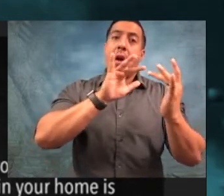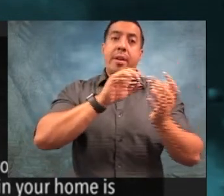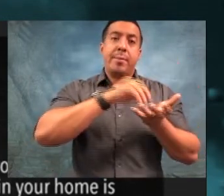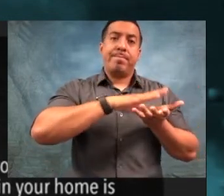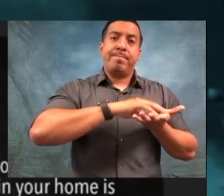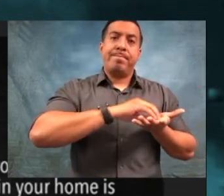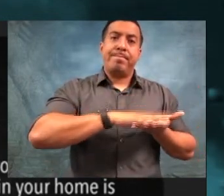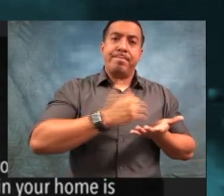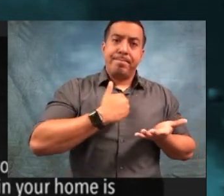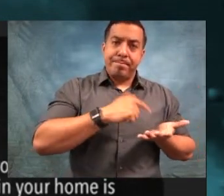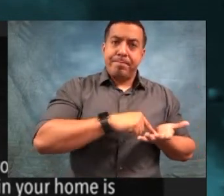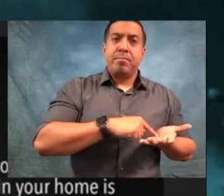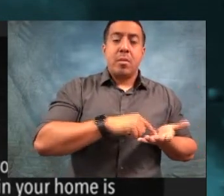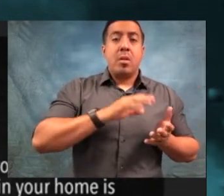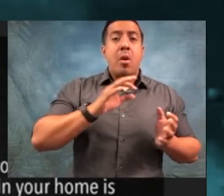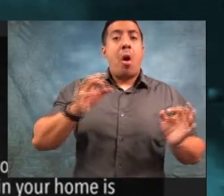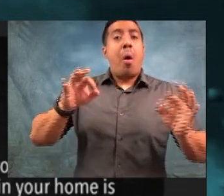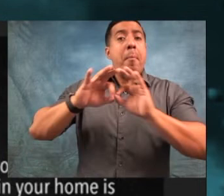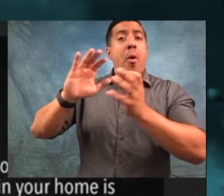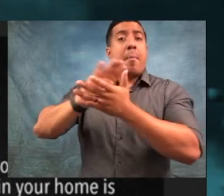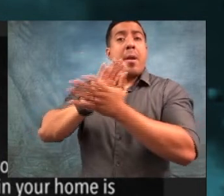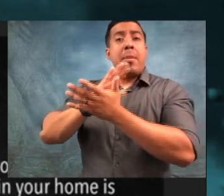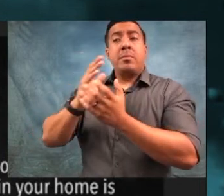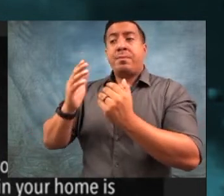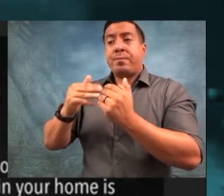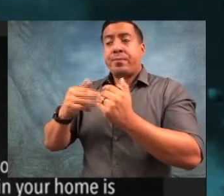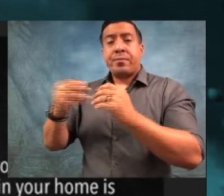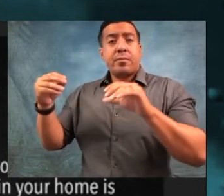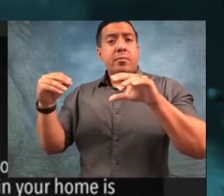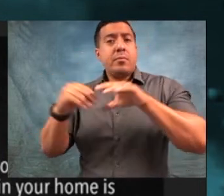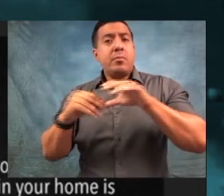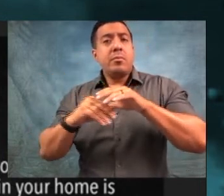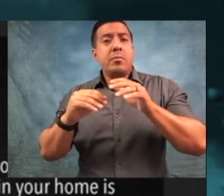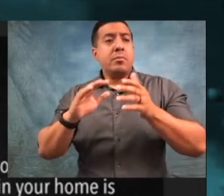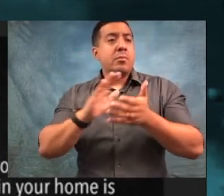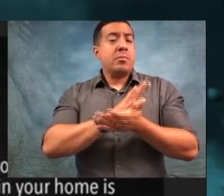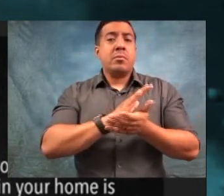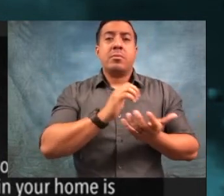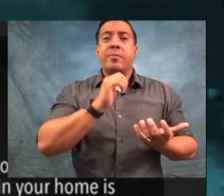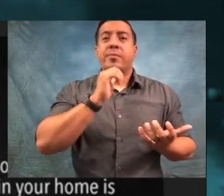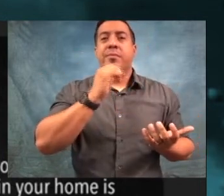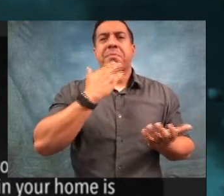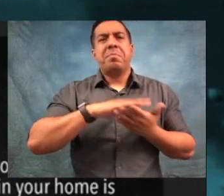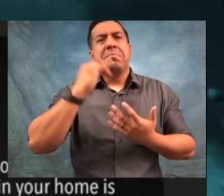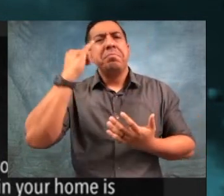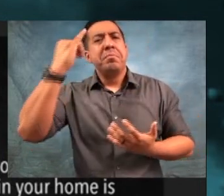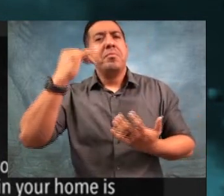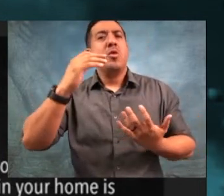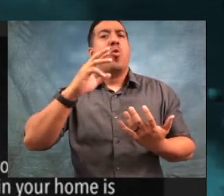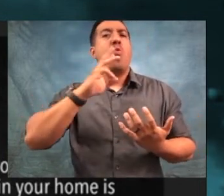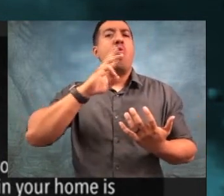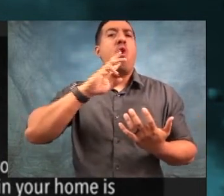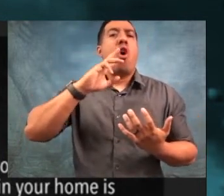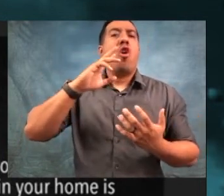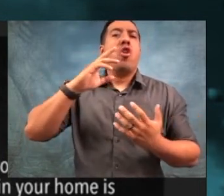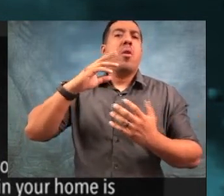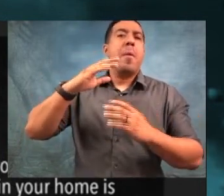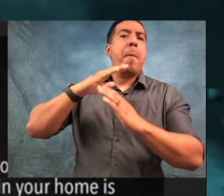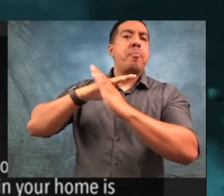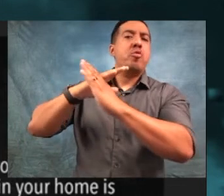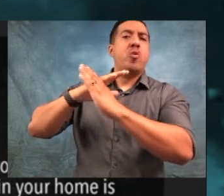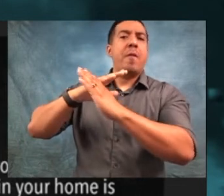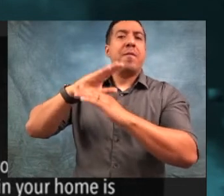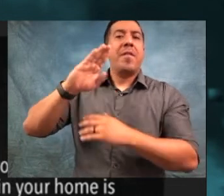critical contacts. Keep important documents together for quick access. It's not a bad idea to put that in a